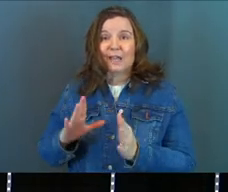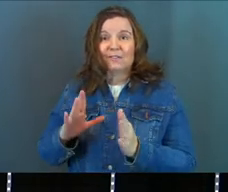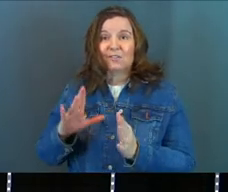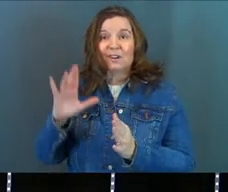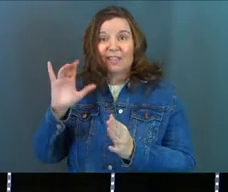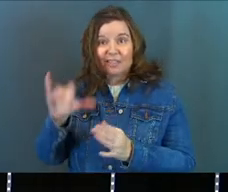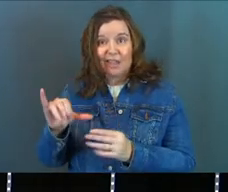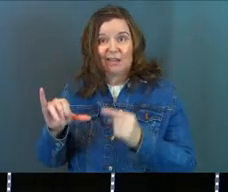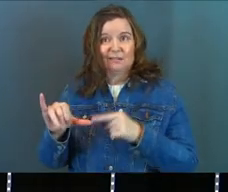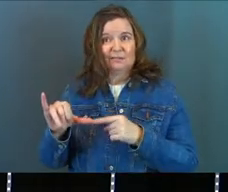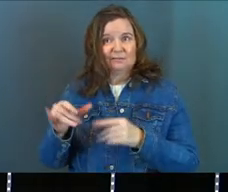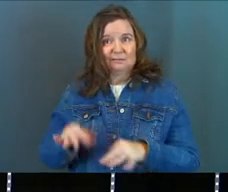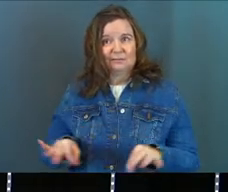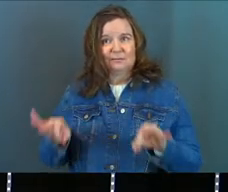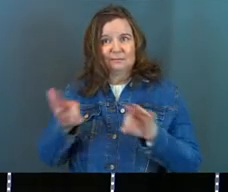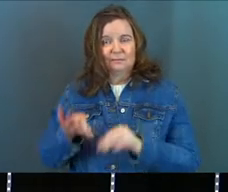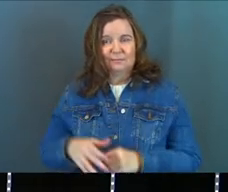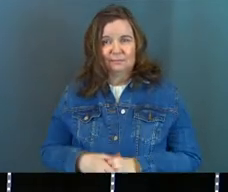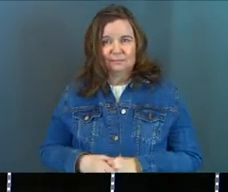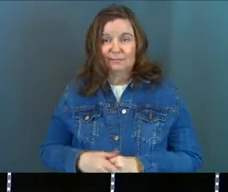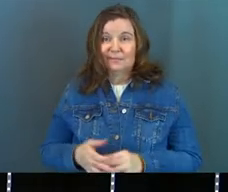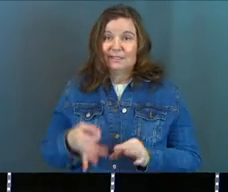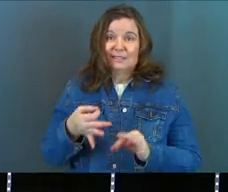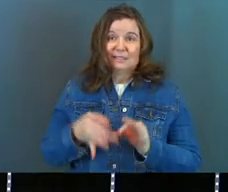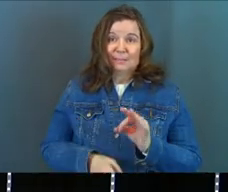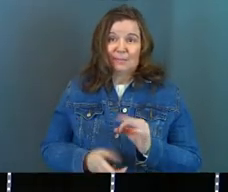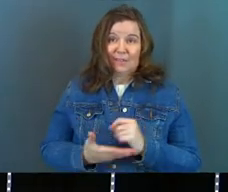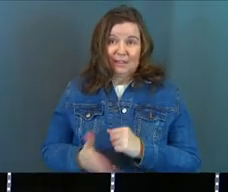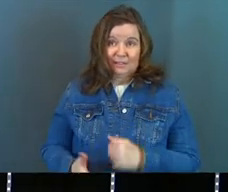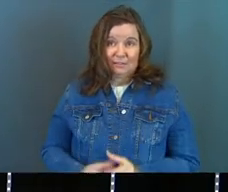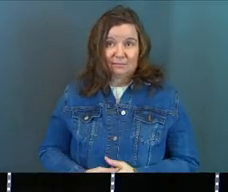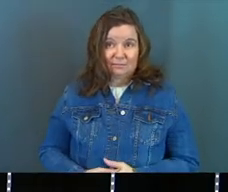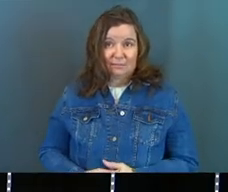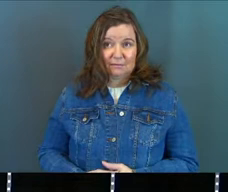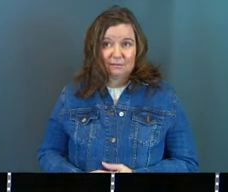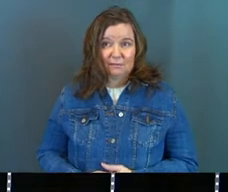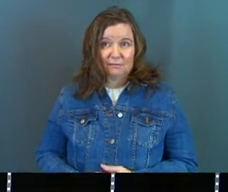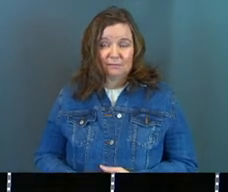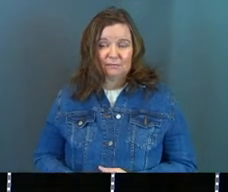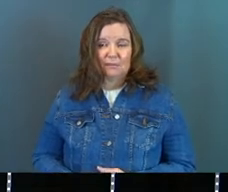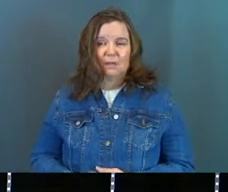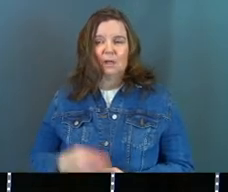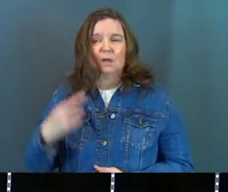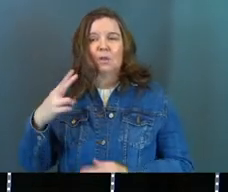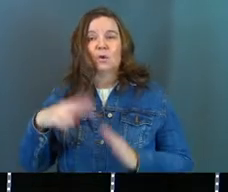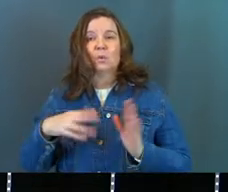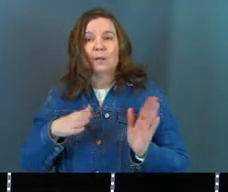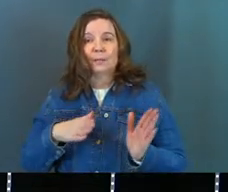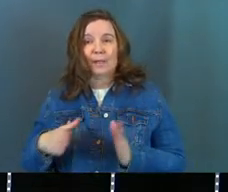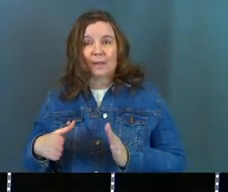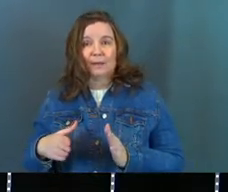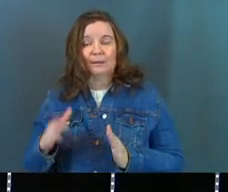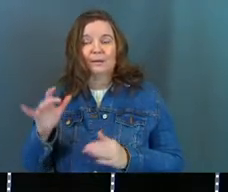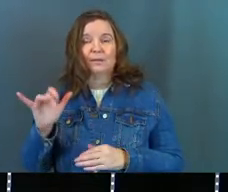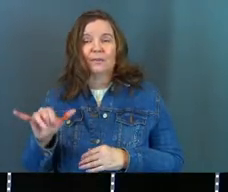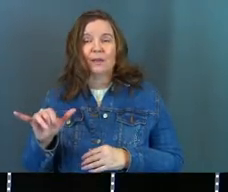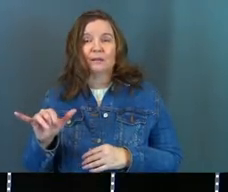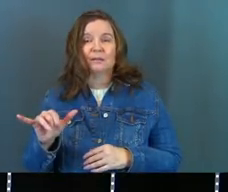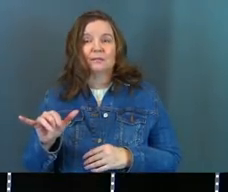day. That's it. Let's simplify this thing. So there's a reading plan